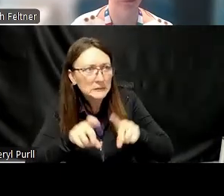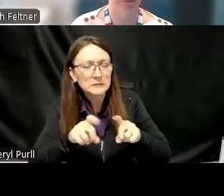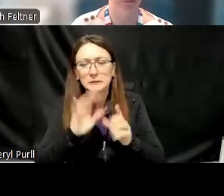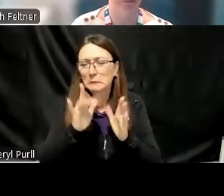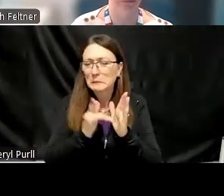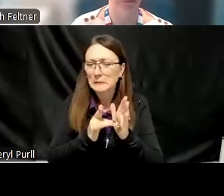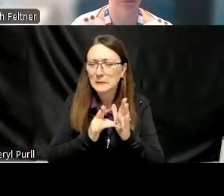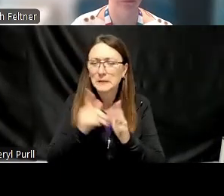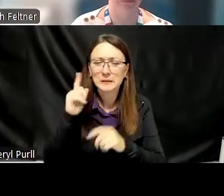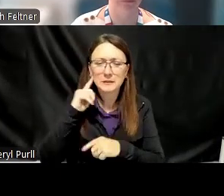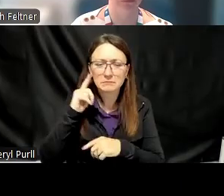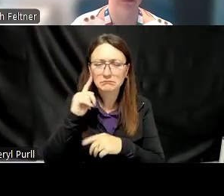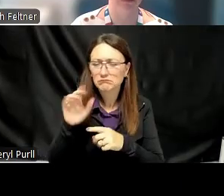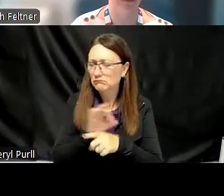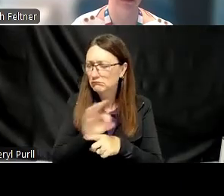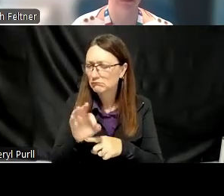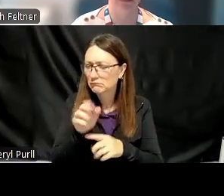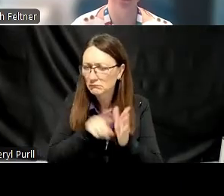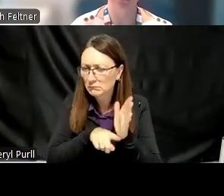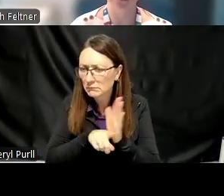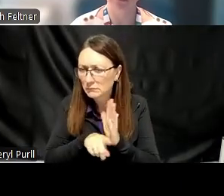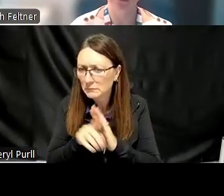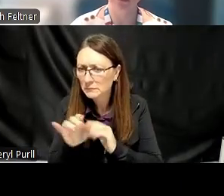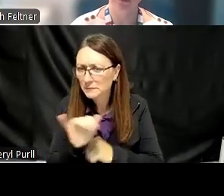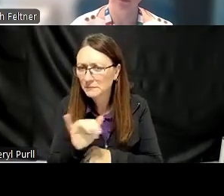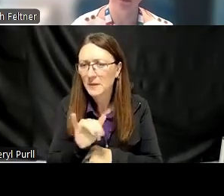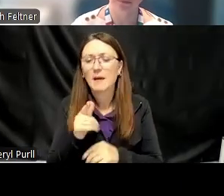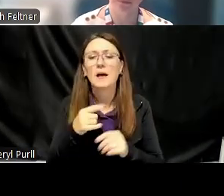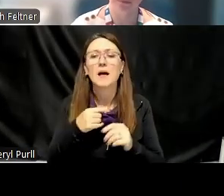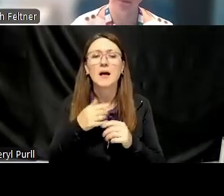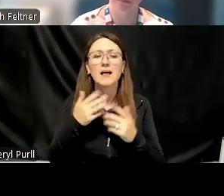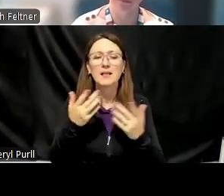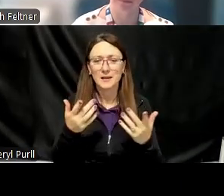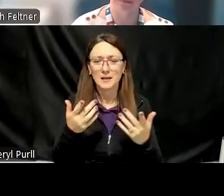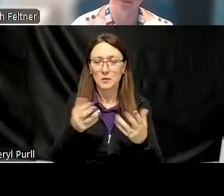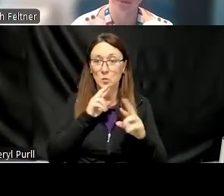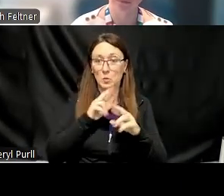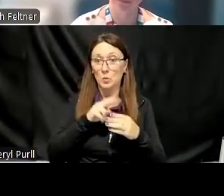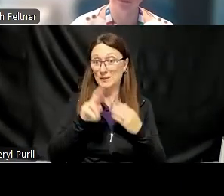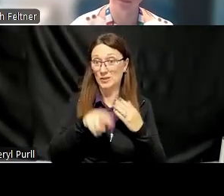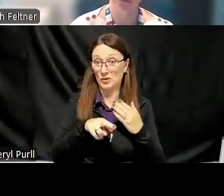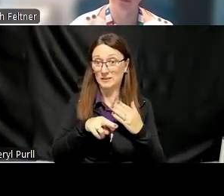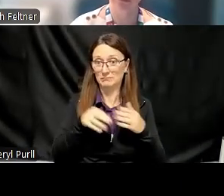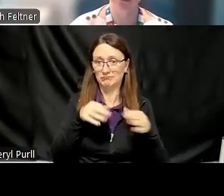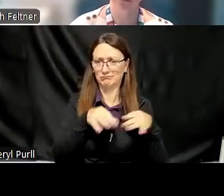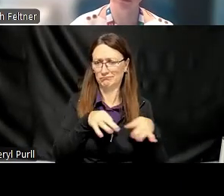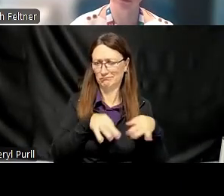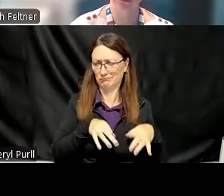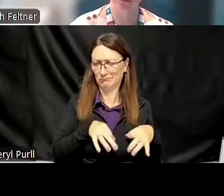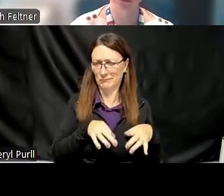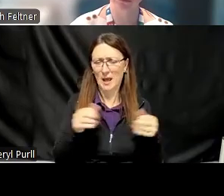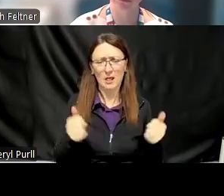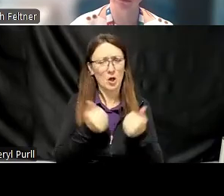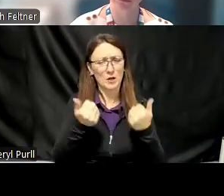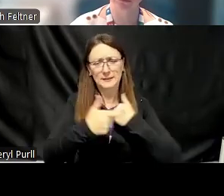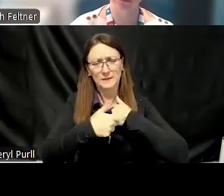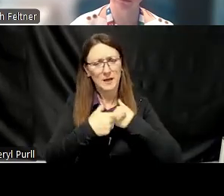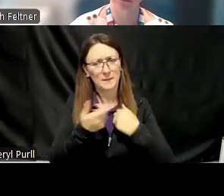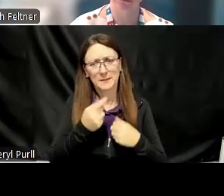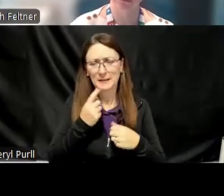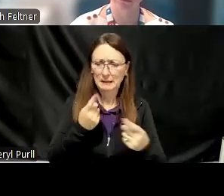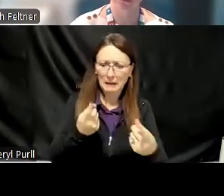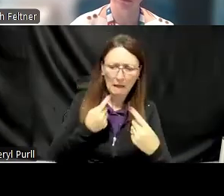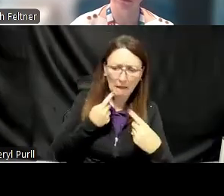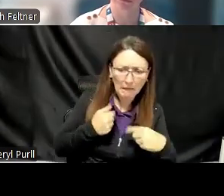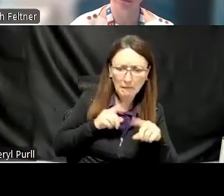function. And then there's an explanation of your results and plenty of time to answer any